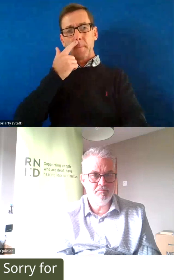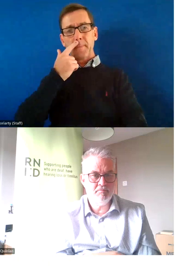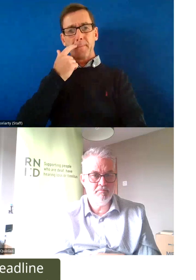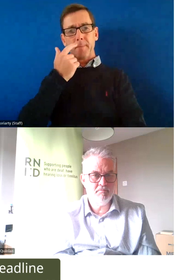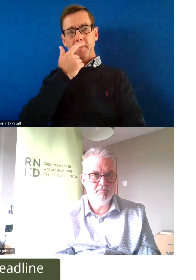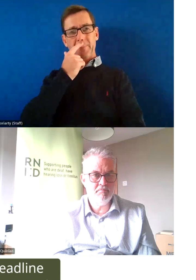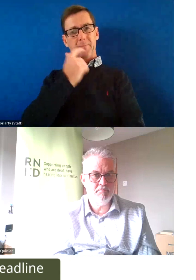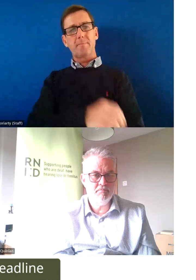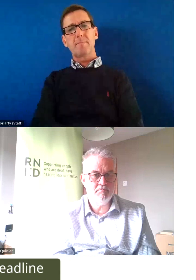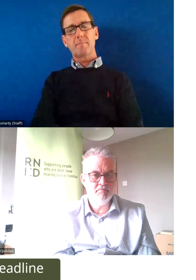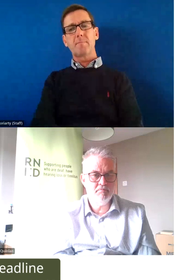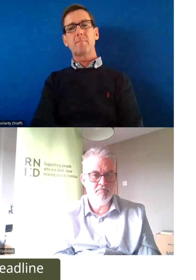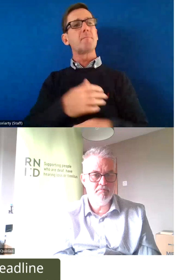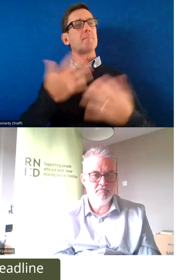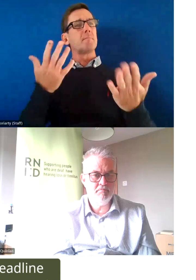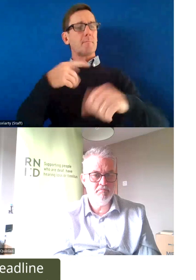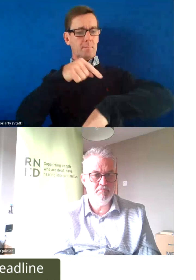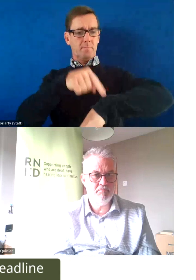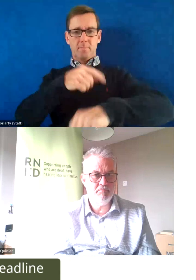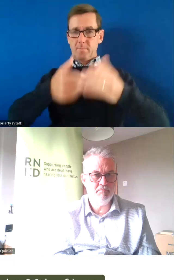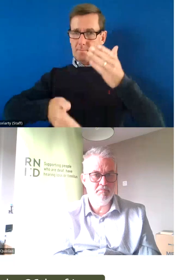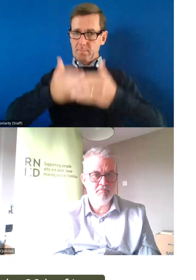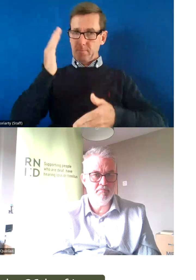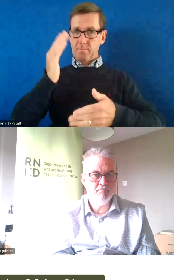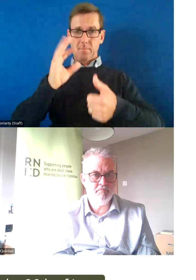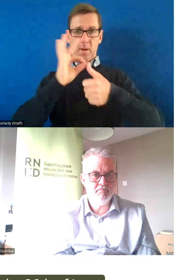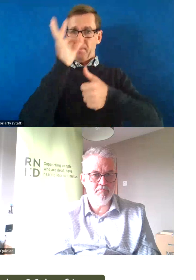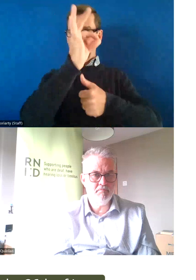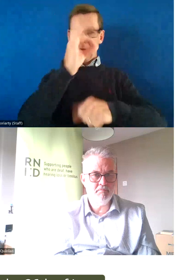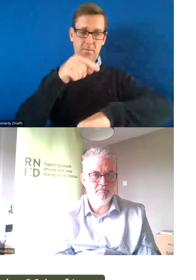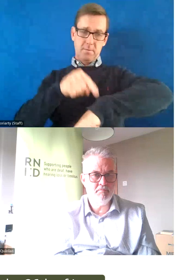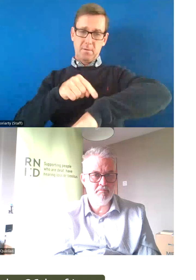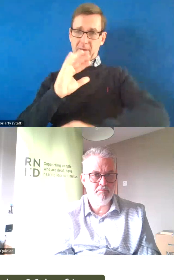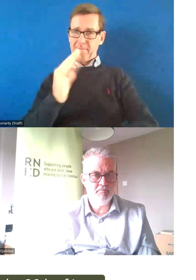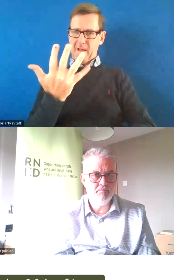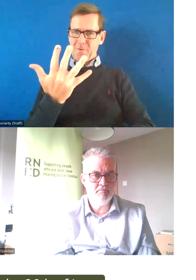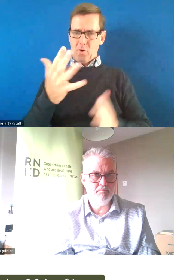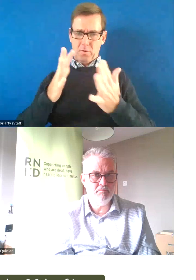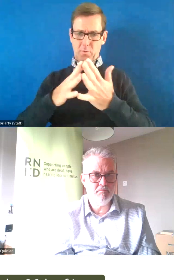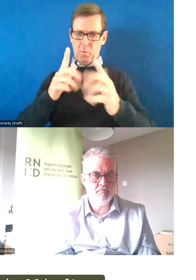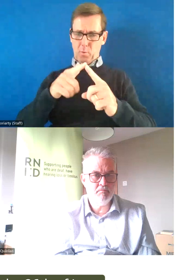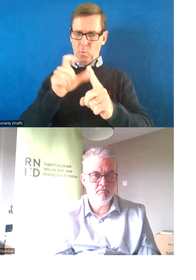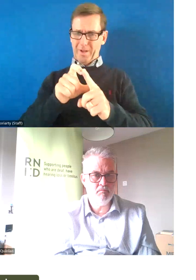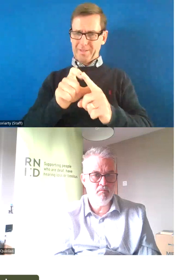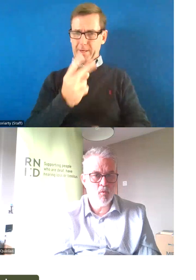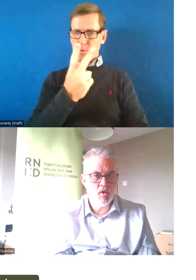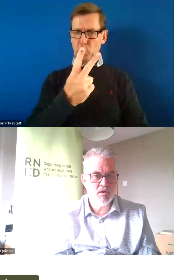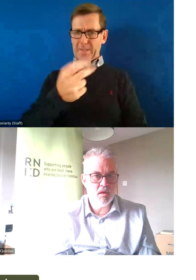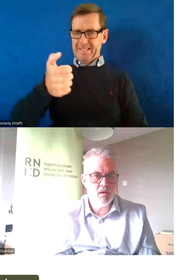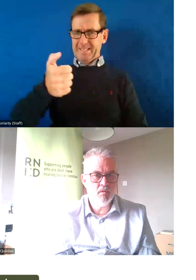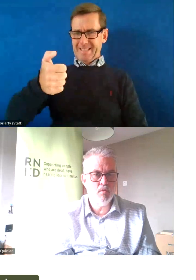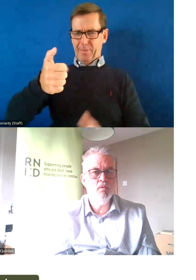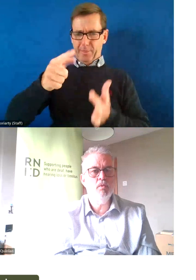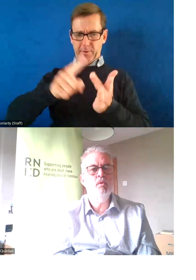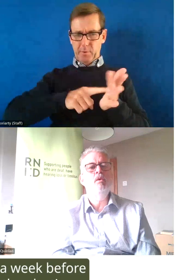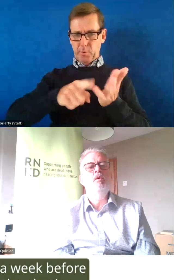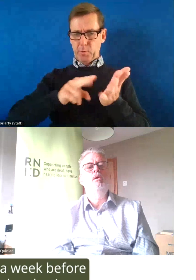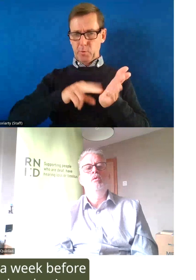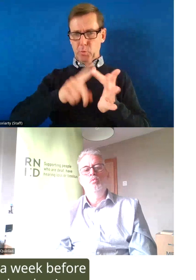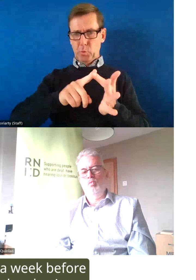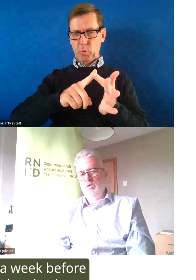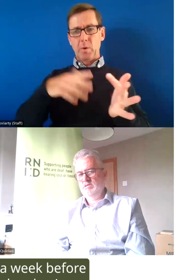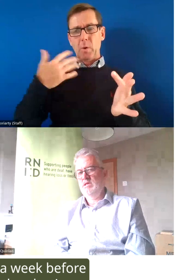vote. Yes, so the deadline to apply for a proxy vote is 5 p.m. on Wednesday, the 26th of June. So it's a bit closer. It's